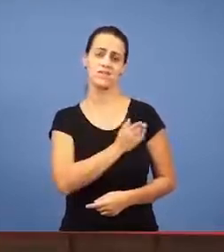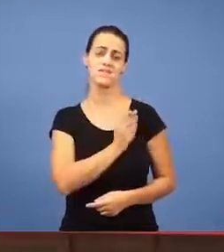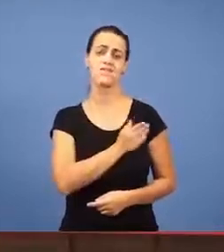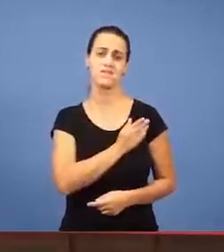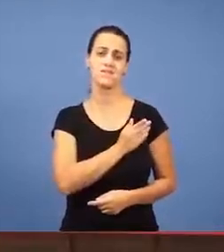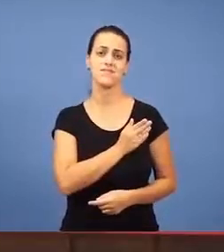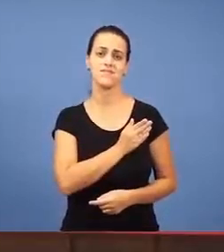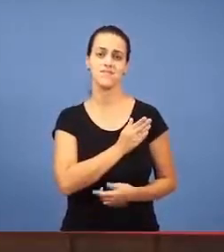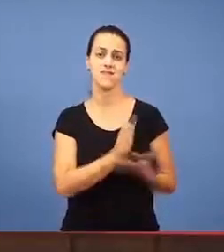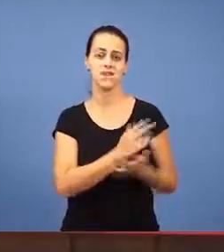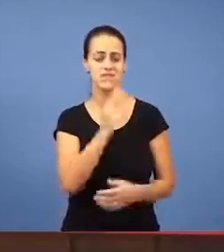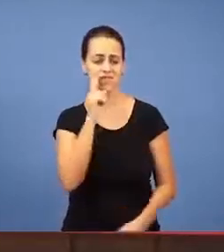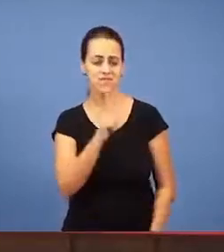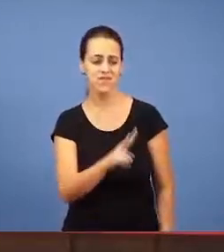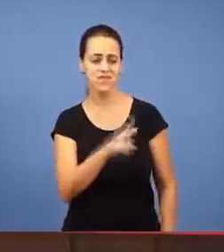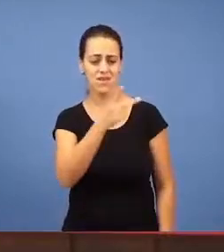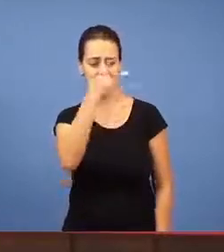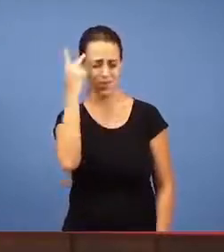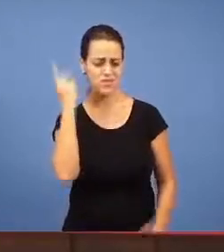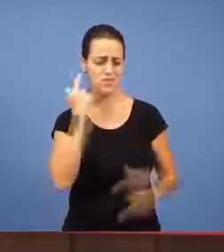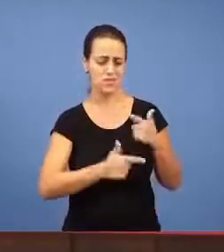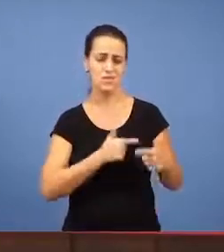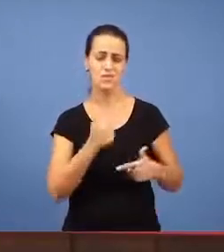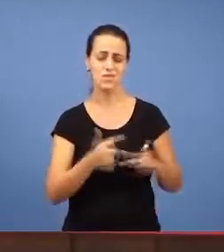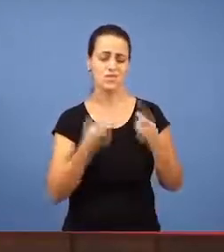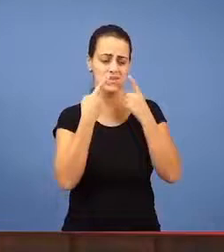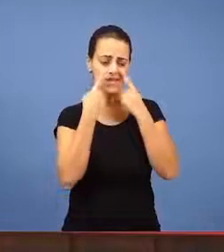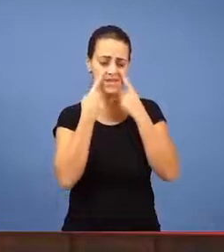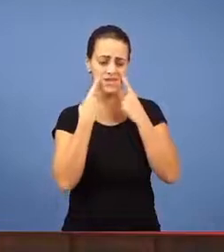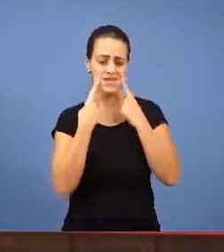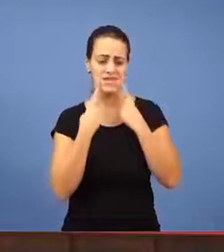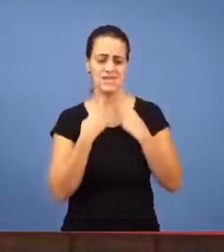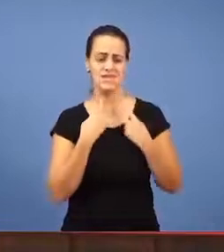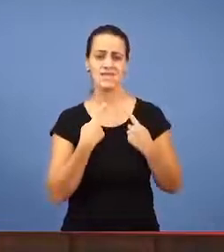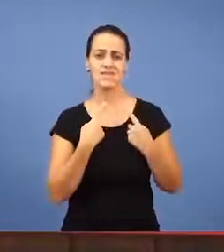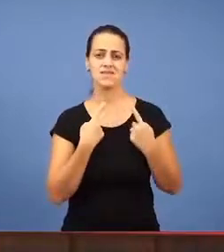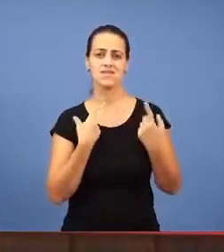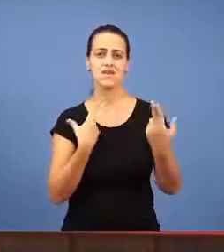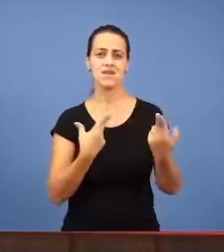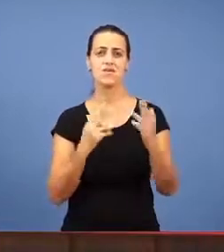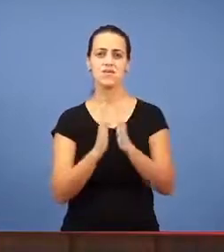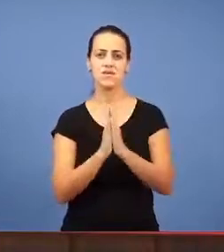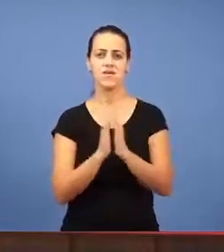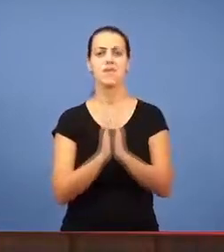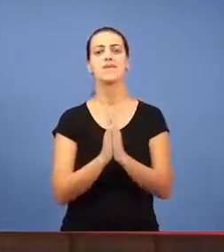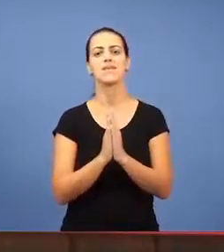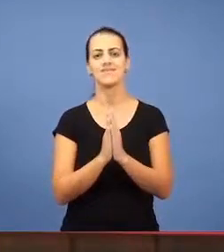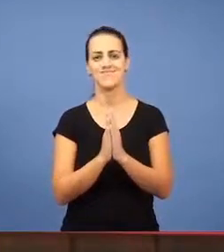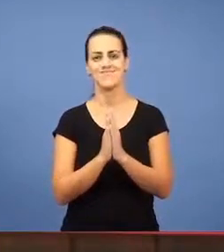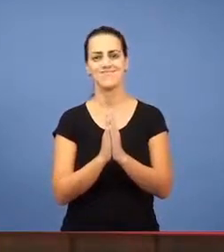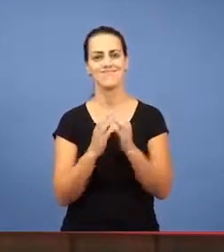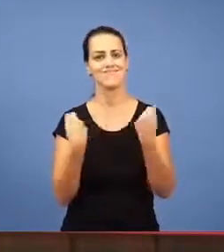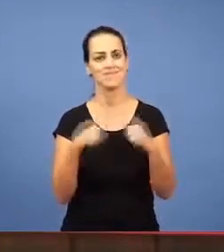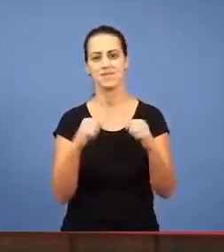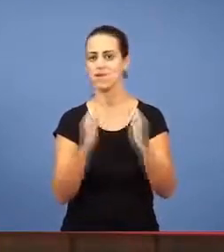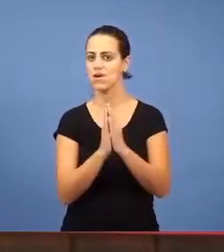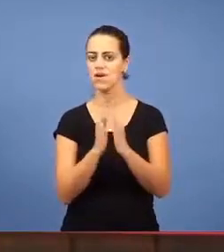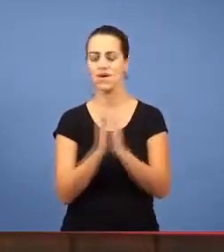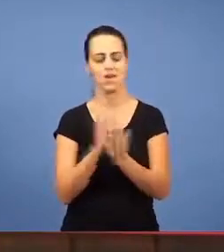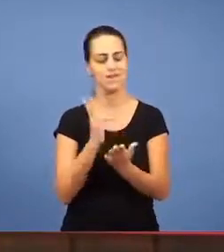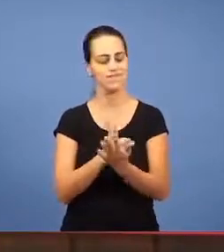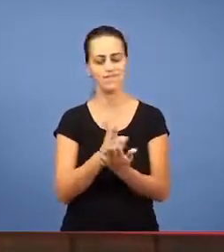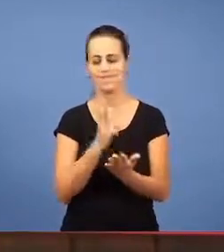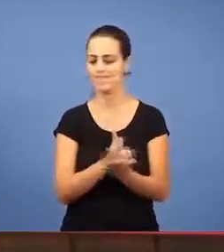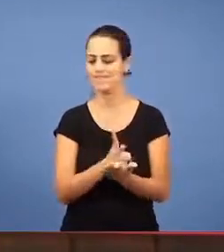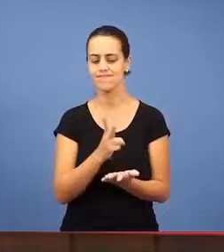to see the situation of a brother, of a child, whatever it might be. This is the prayer, a continuous